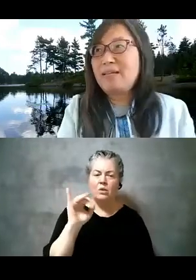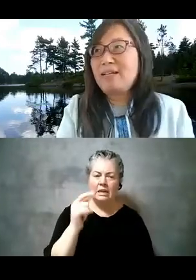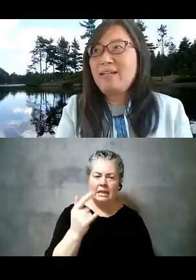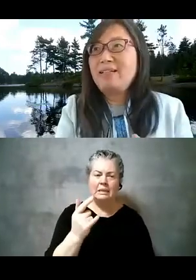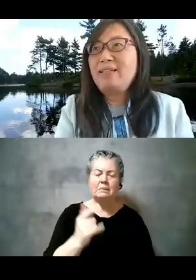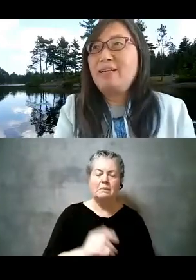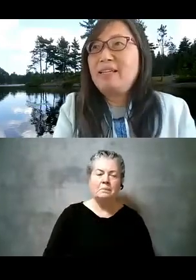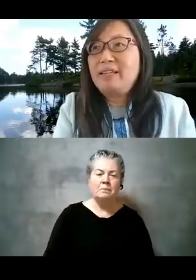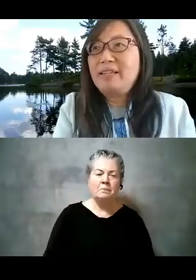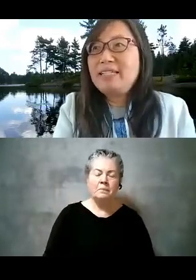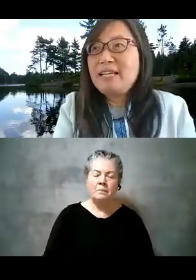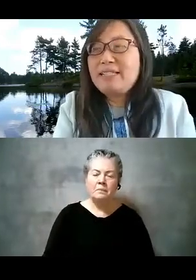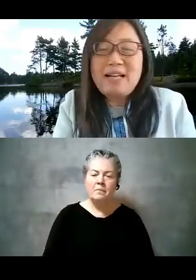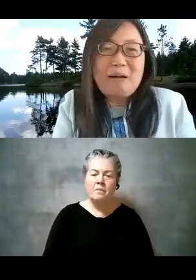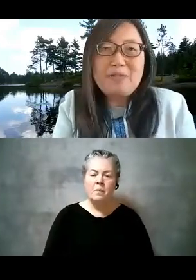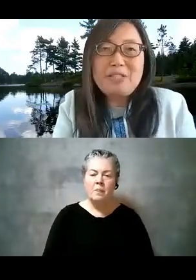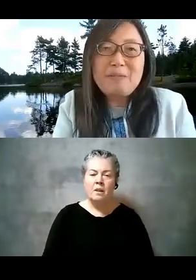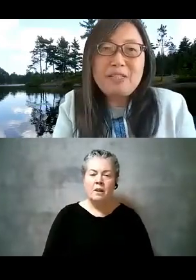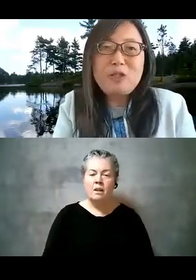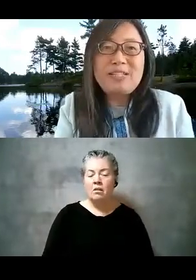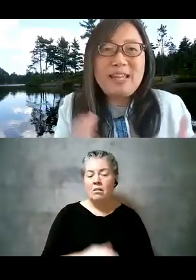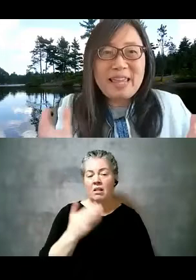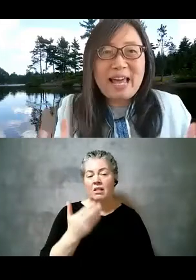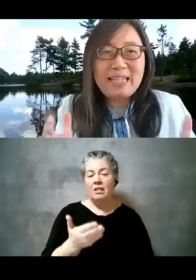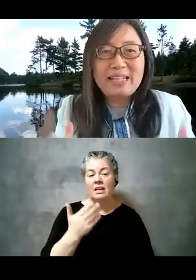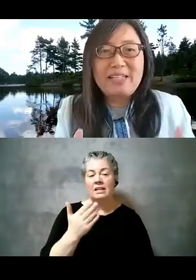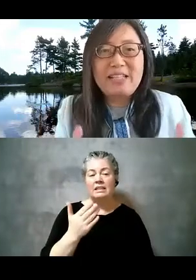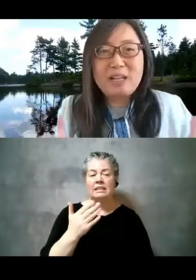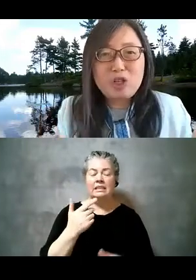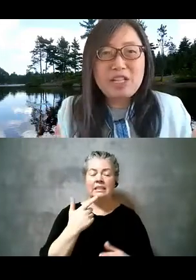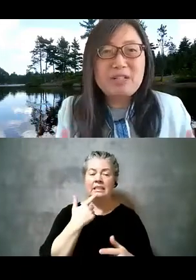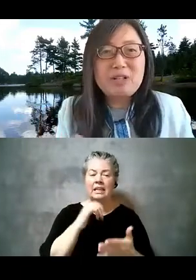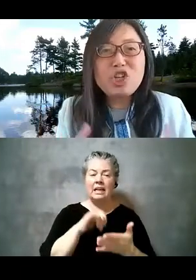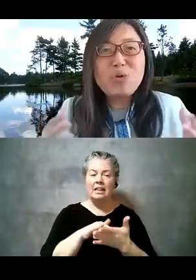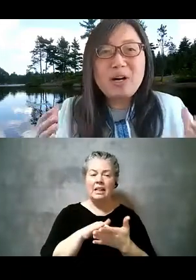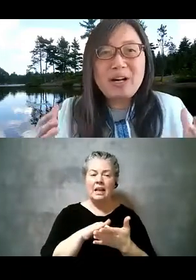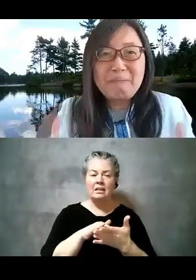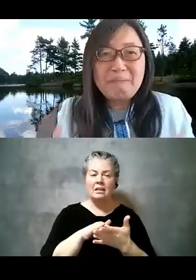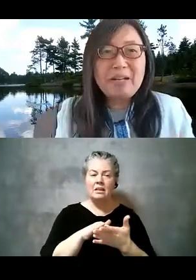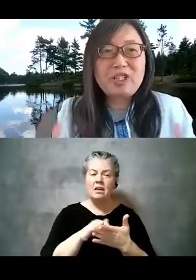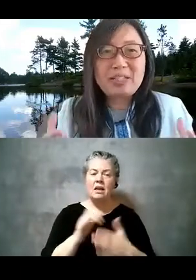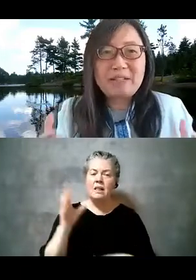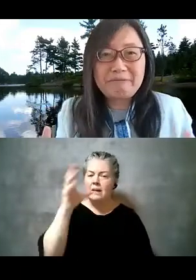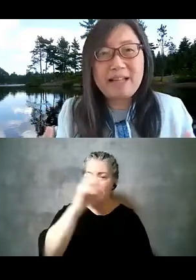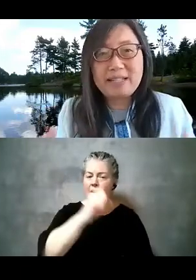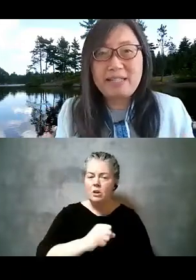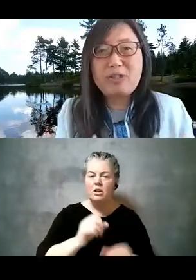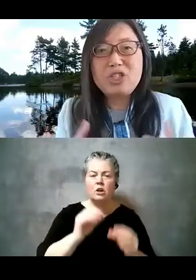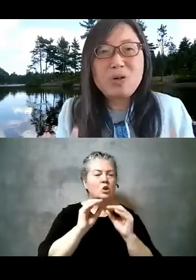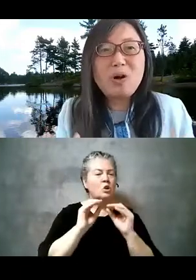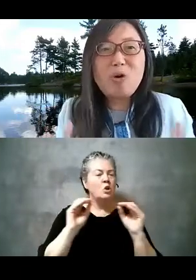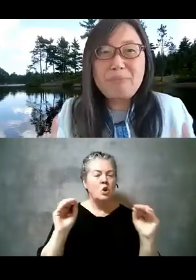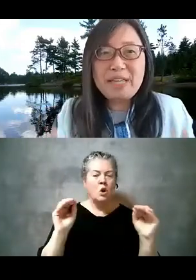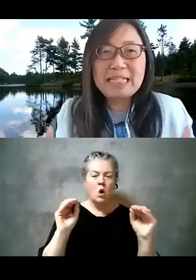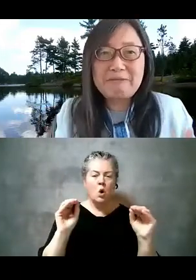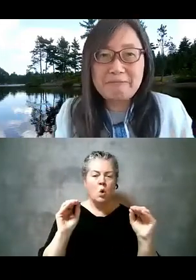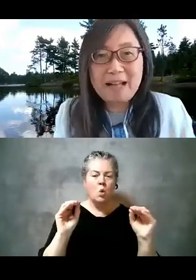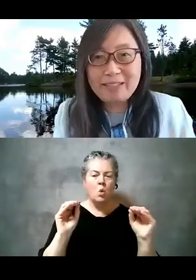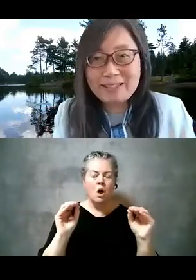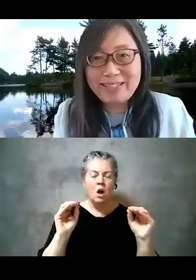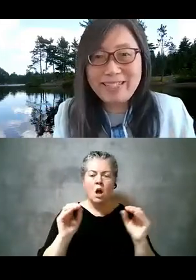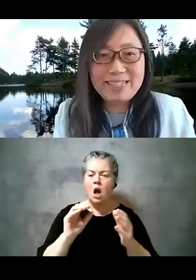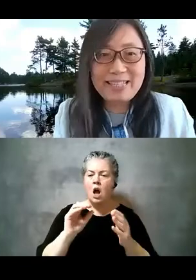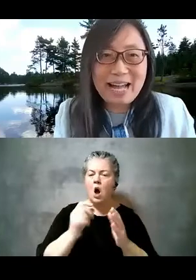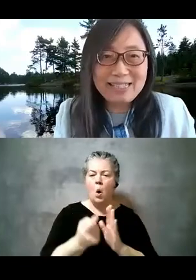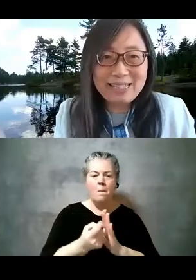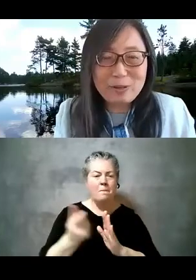So this is similar to say that the assumption is there are no unmeasured confounders, there are no omitted